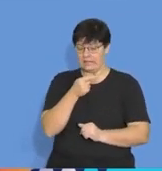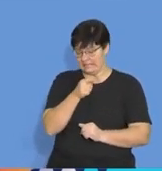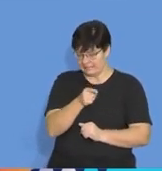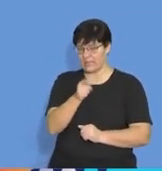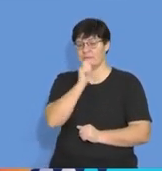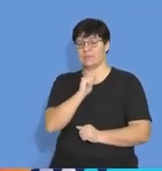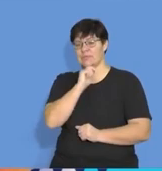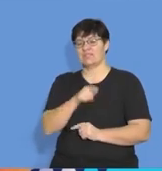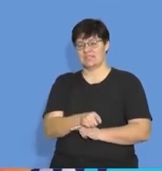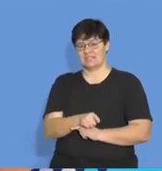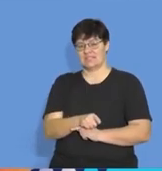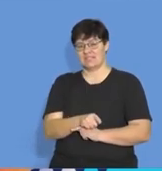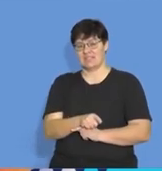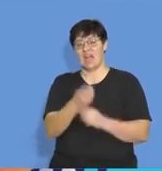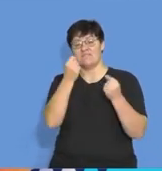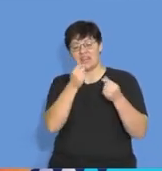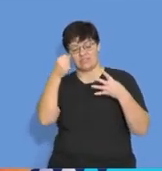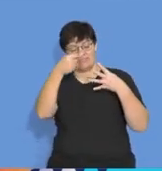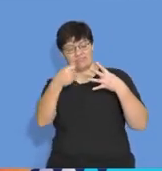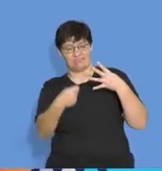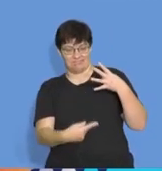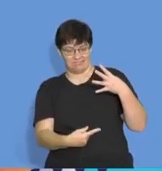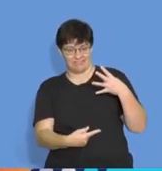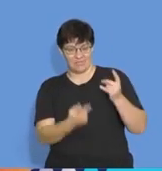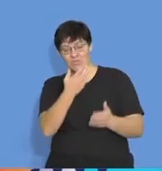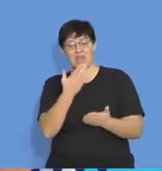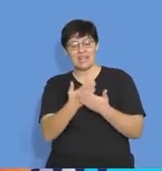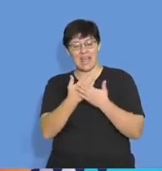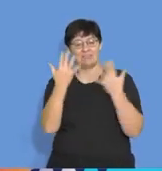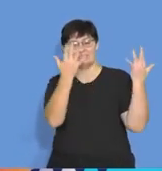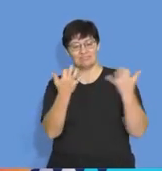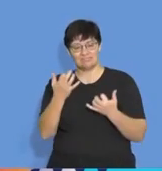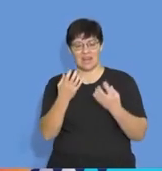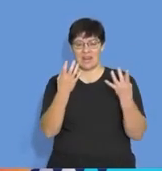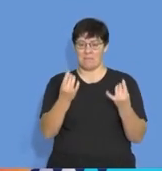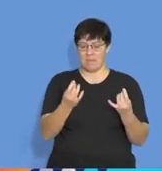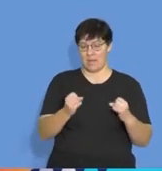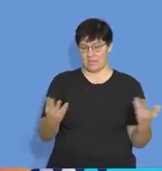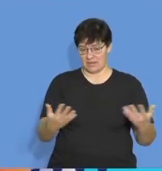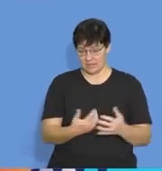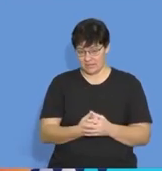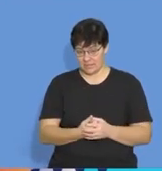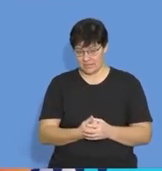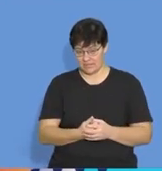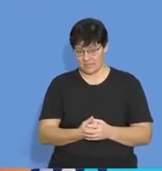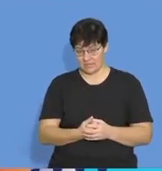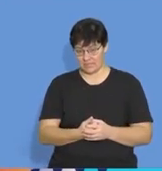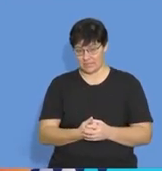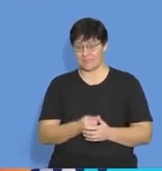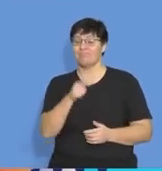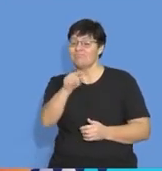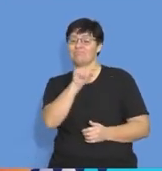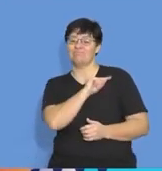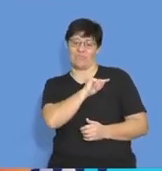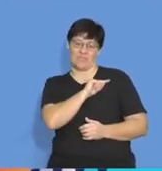financial indicators to also calculate certain figures. And that is why it's